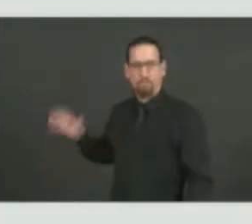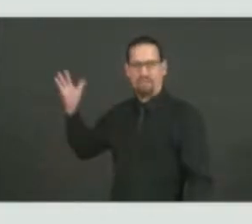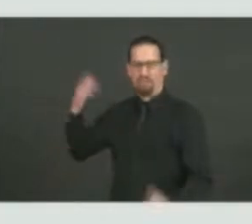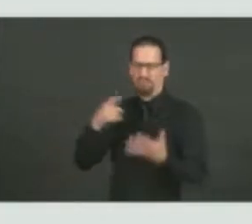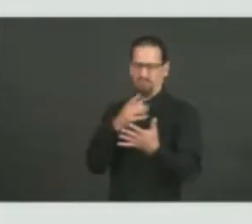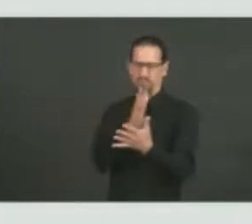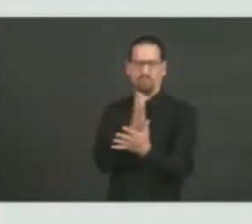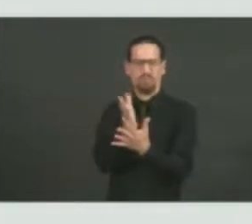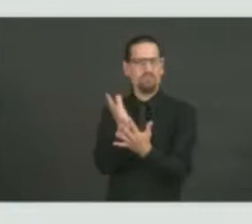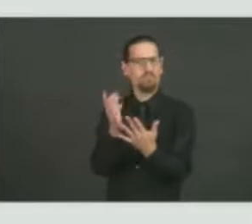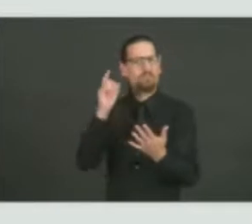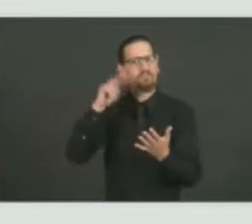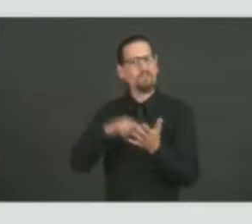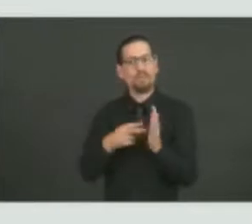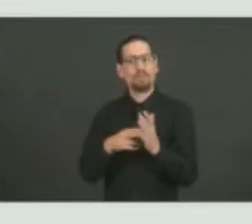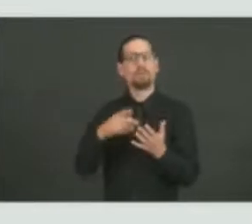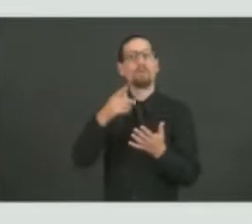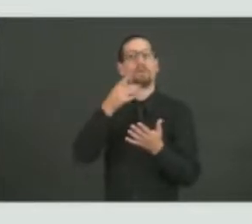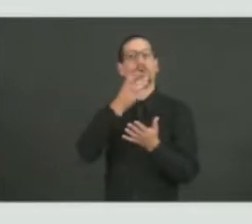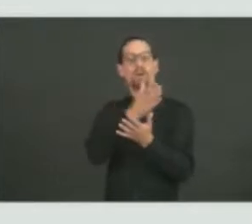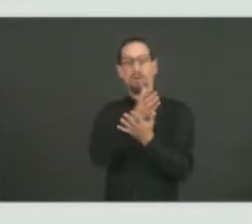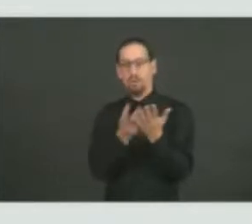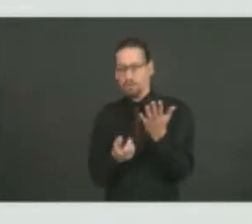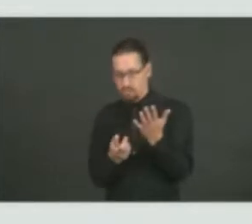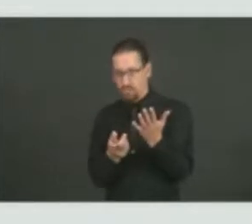kids in person in school.